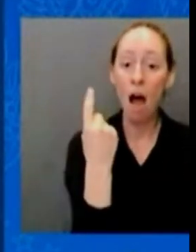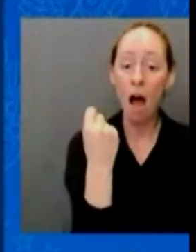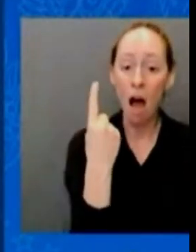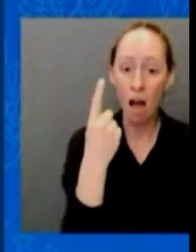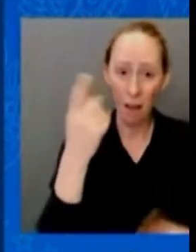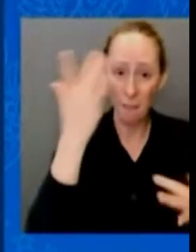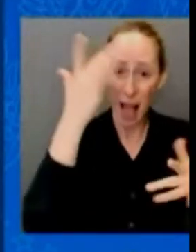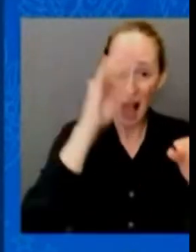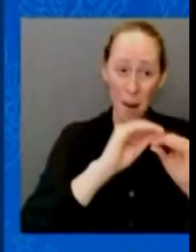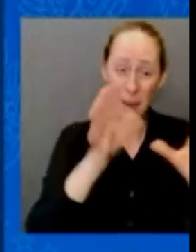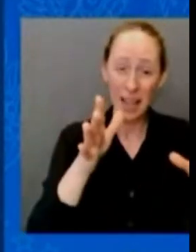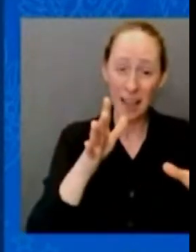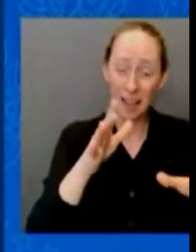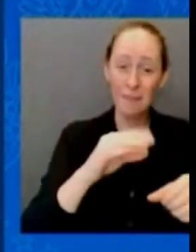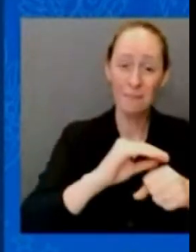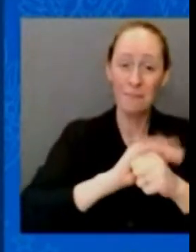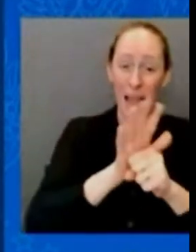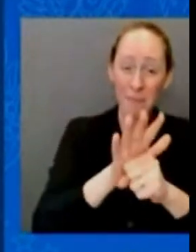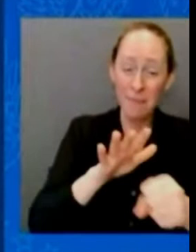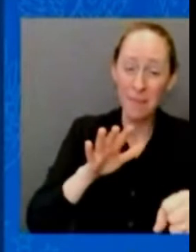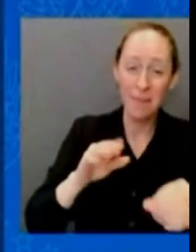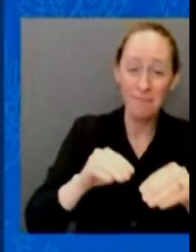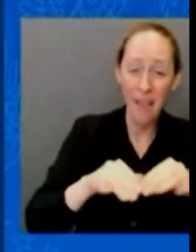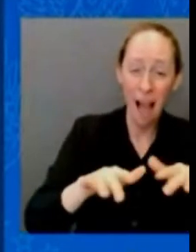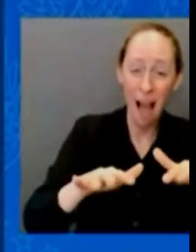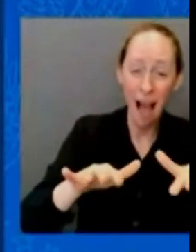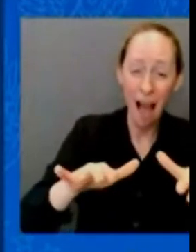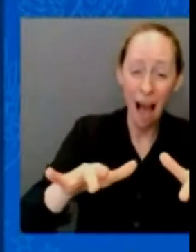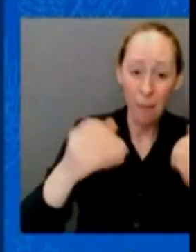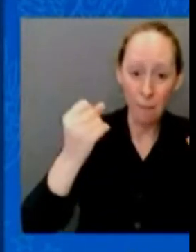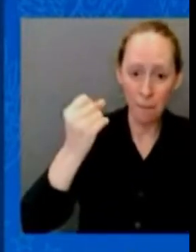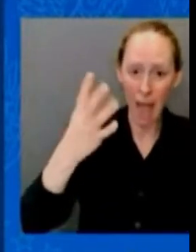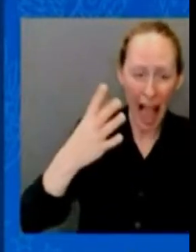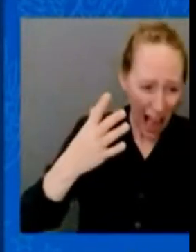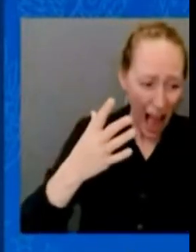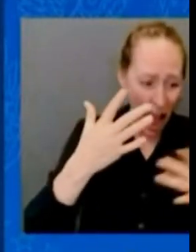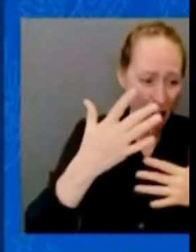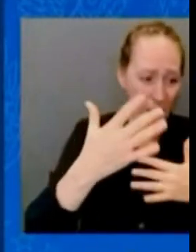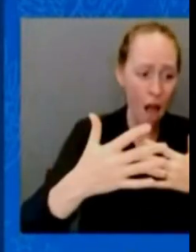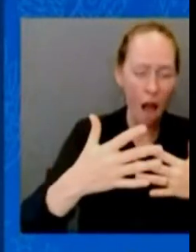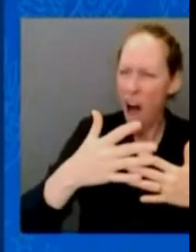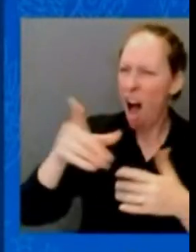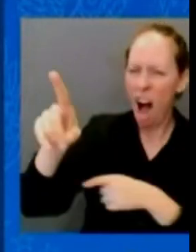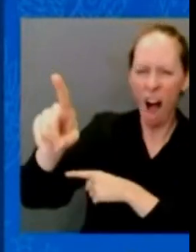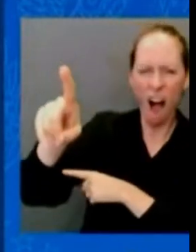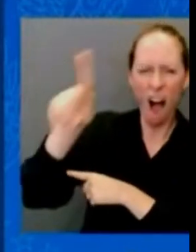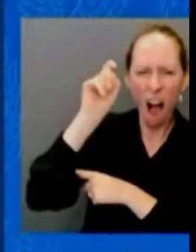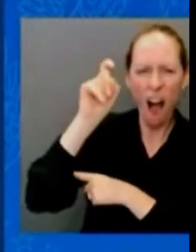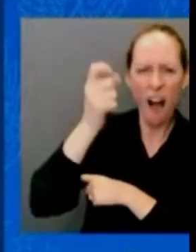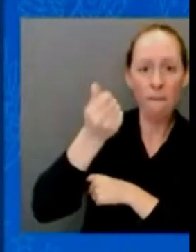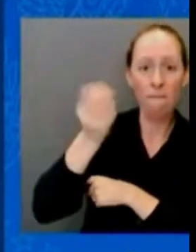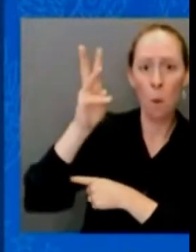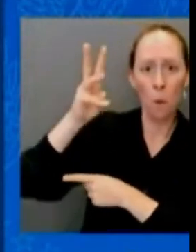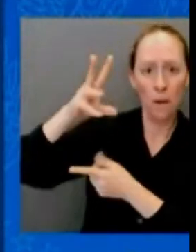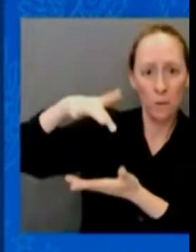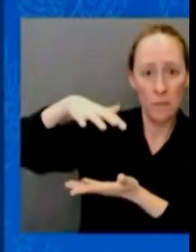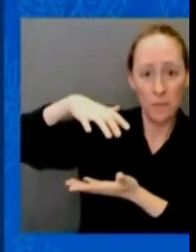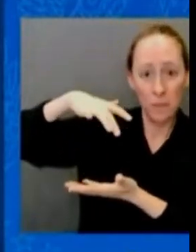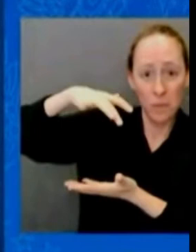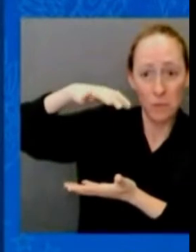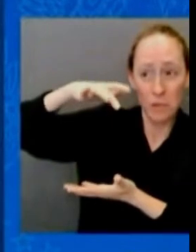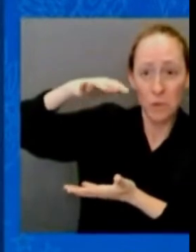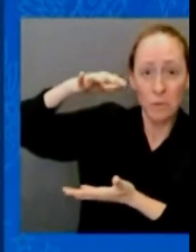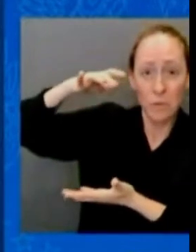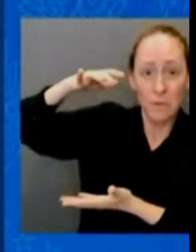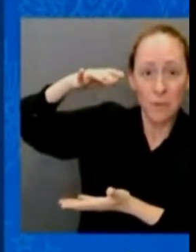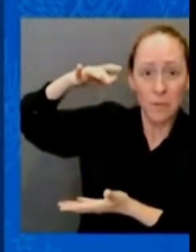9 million people were still out of work from the pandemic when I took office. Today, with the help of the people behind me, we're